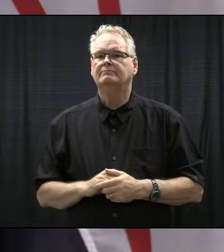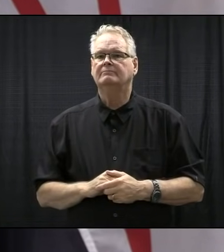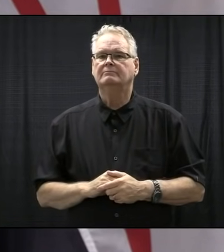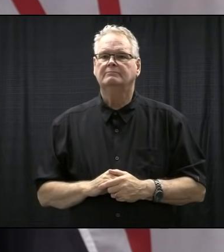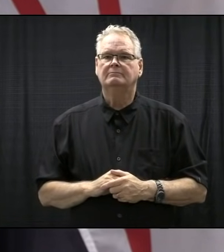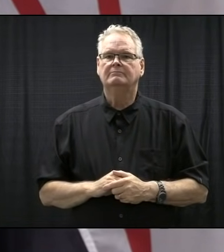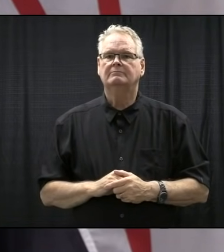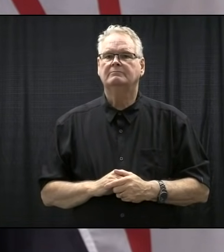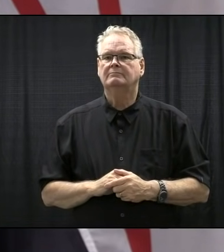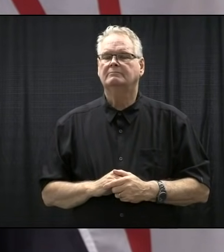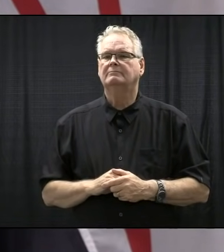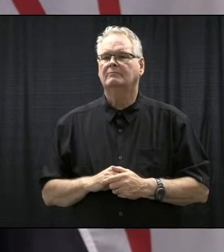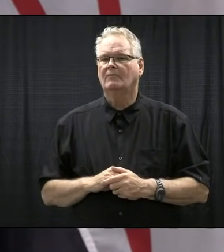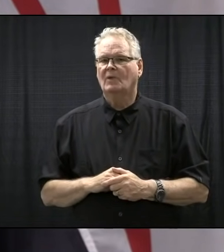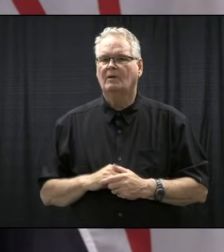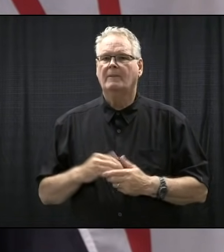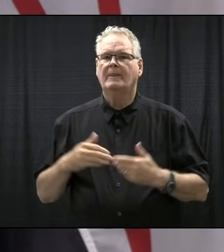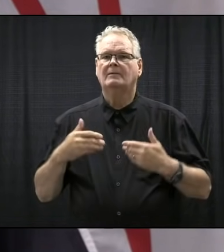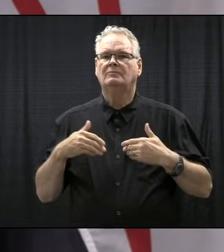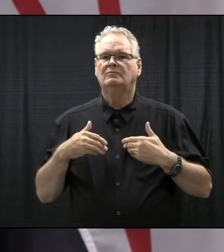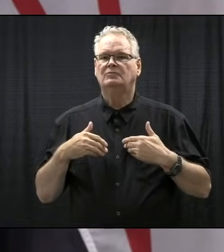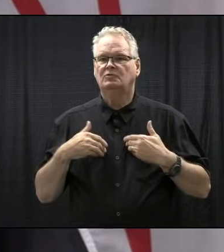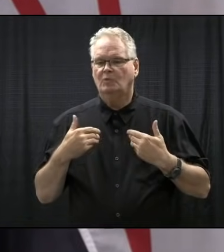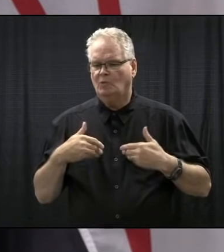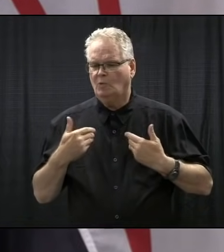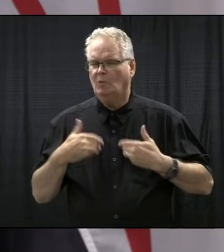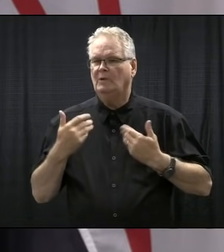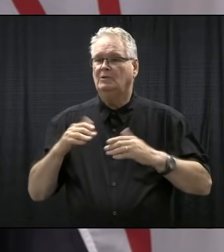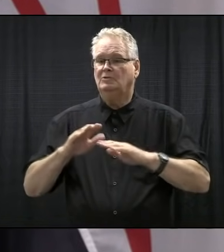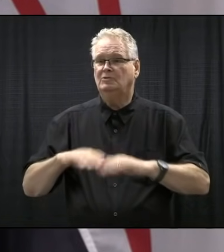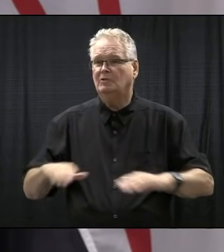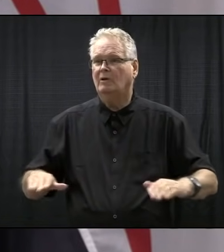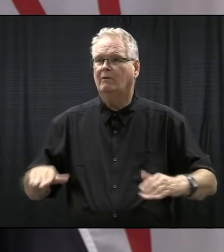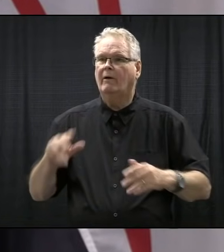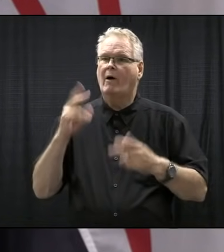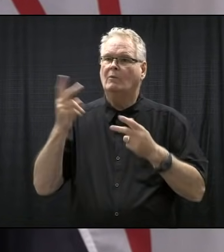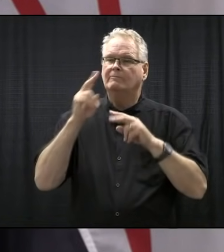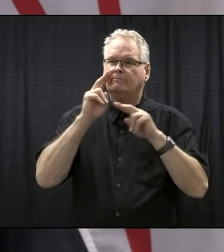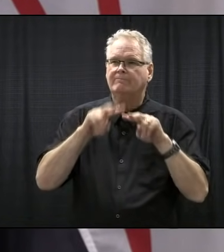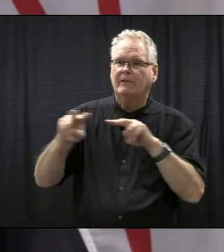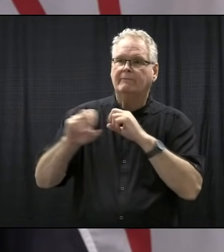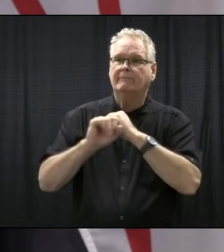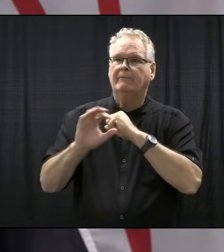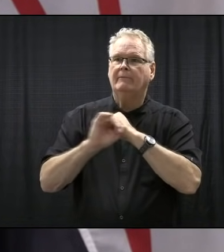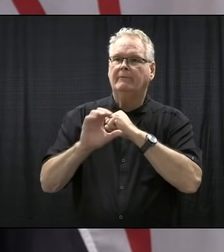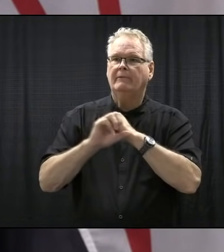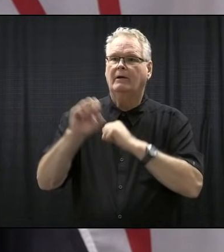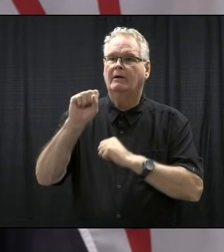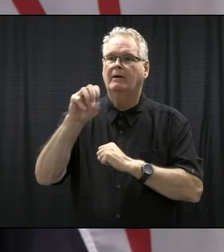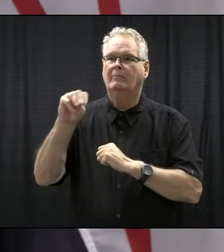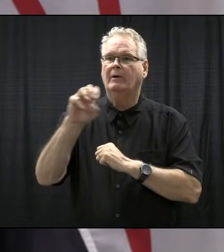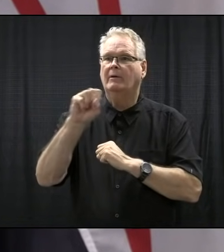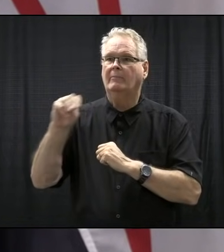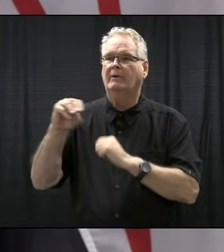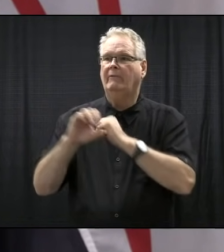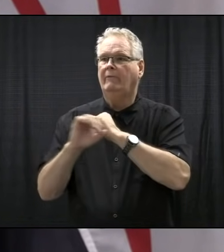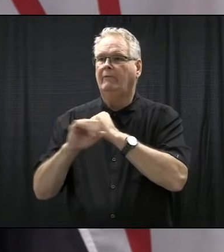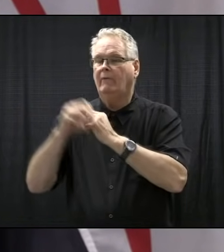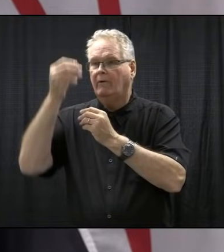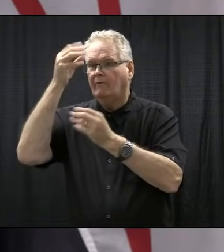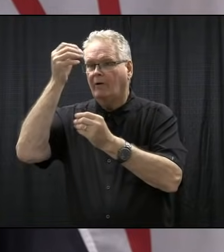children about what they are reading or watching and help them to understand what information sources are